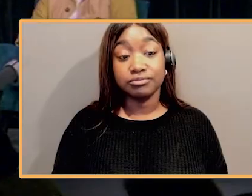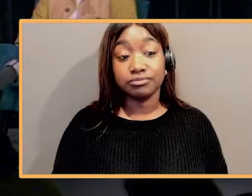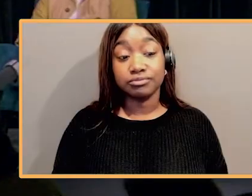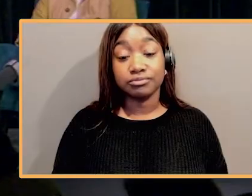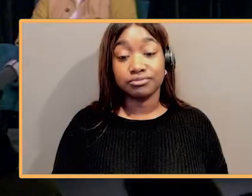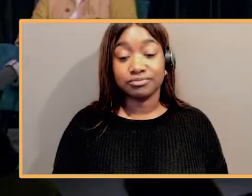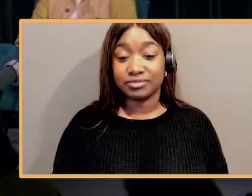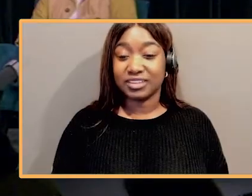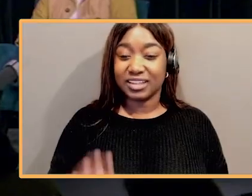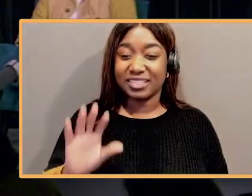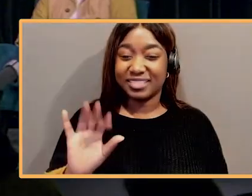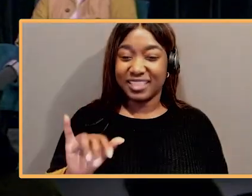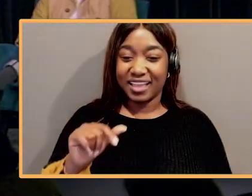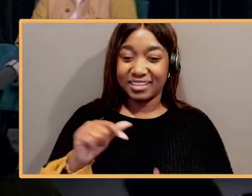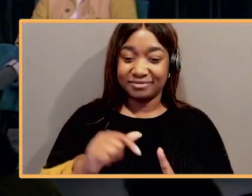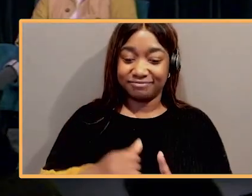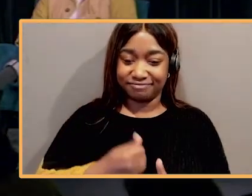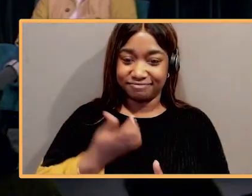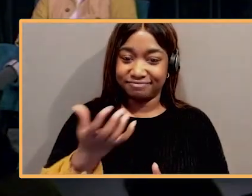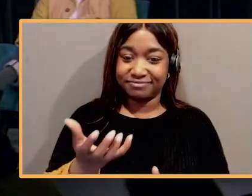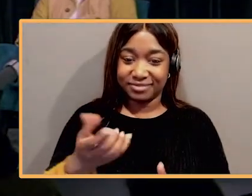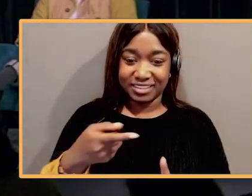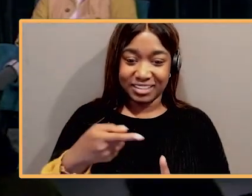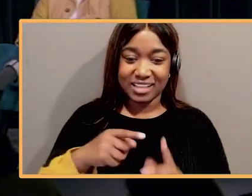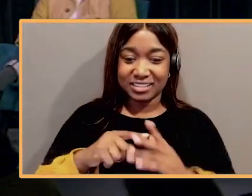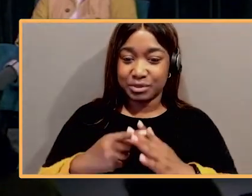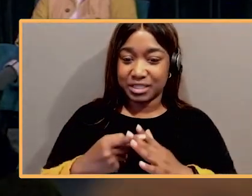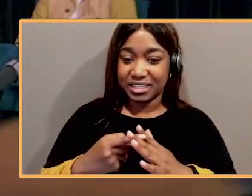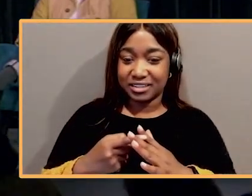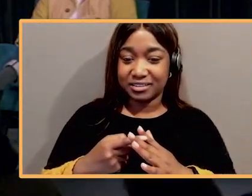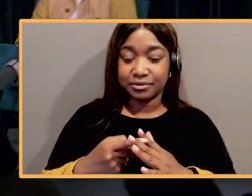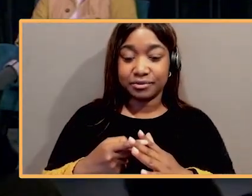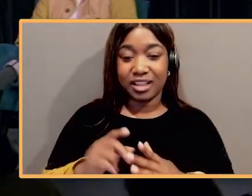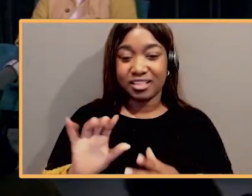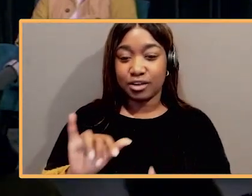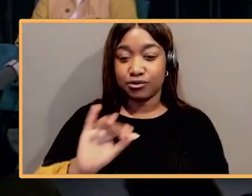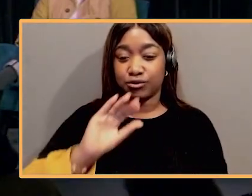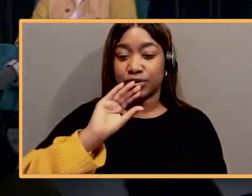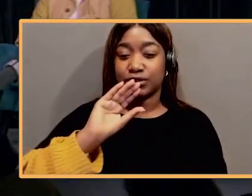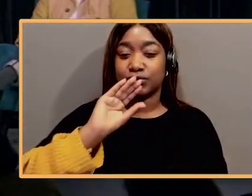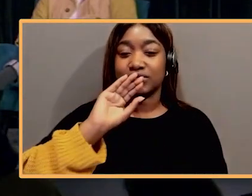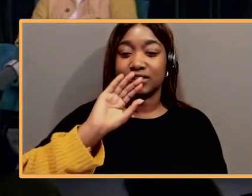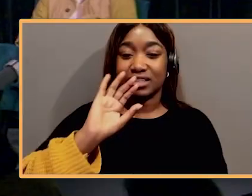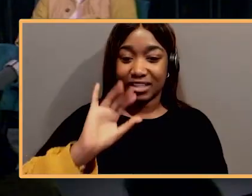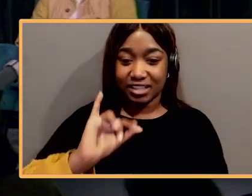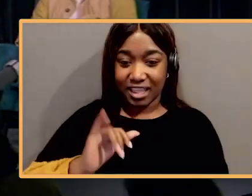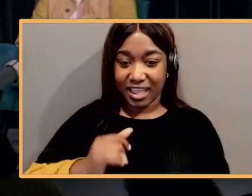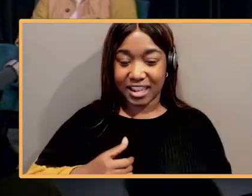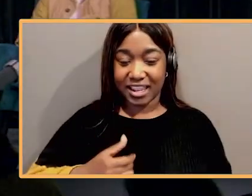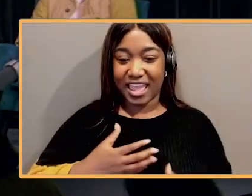That's a beginning. That frustration, that anger,